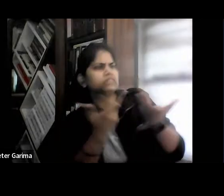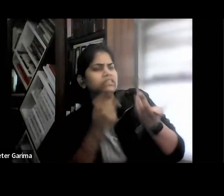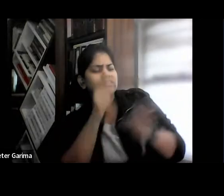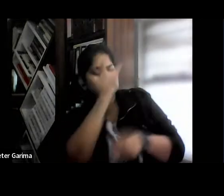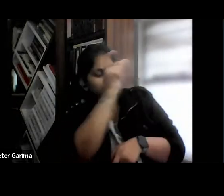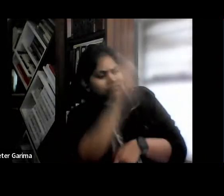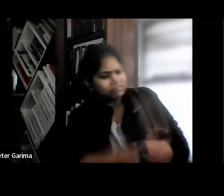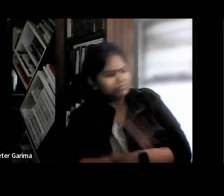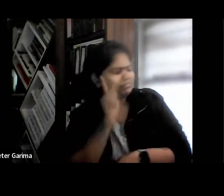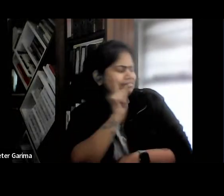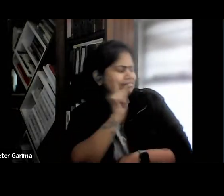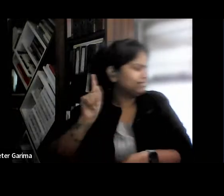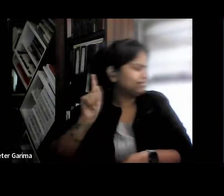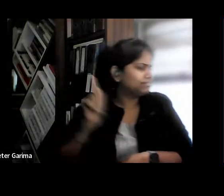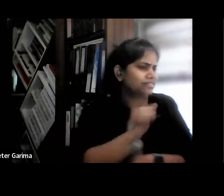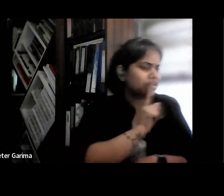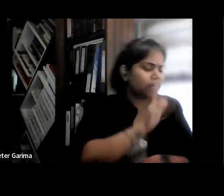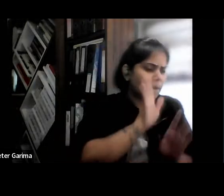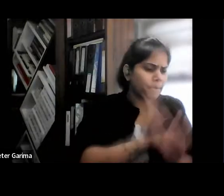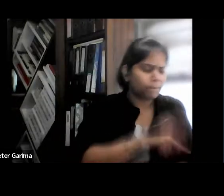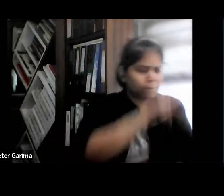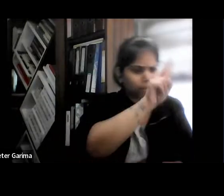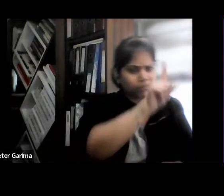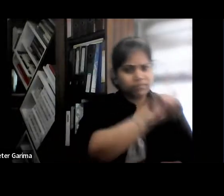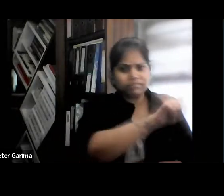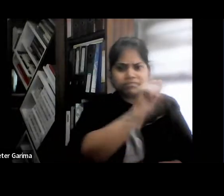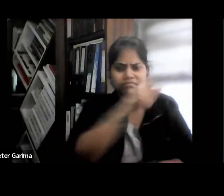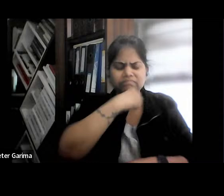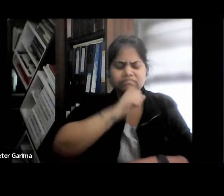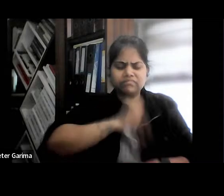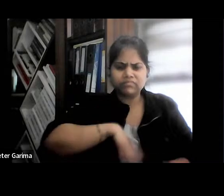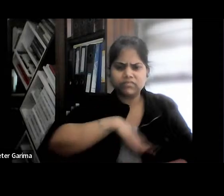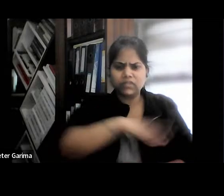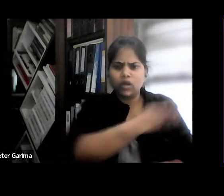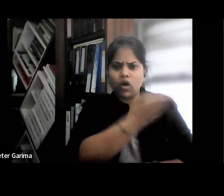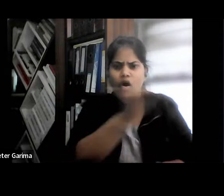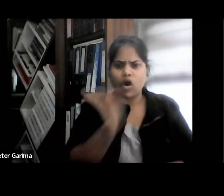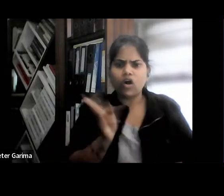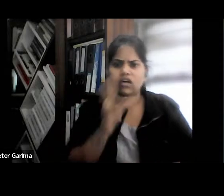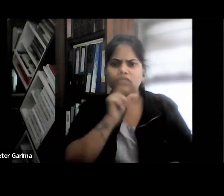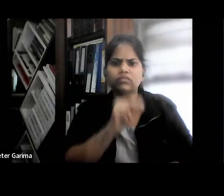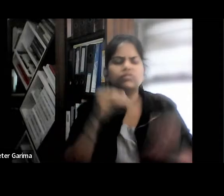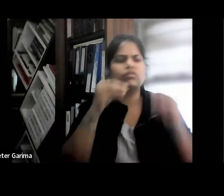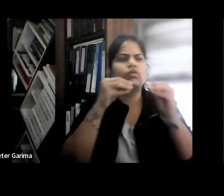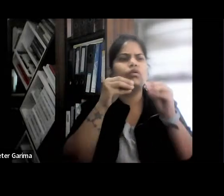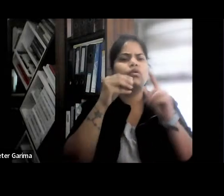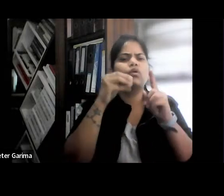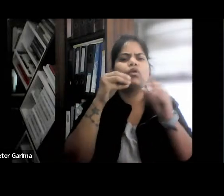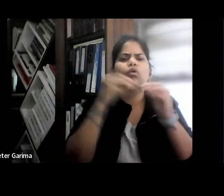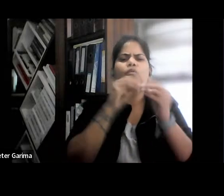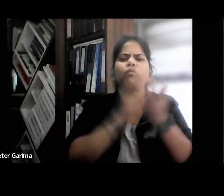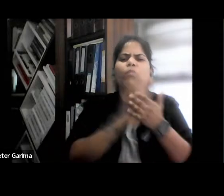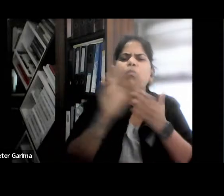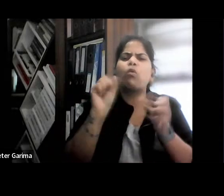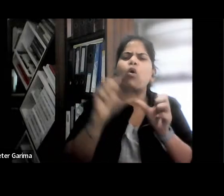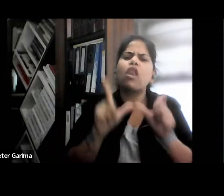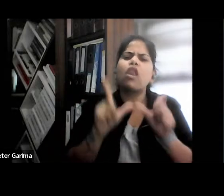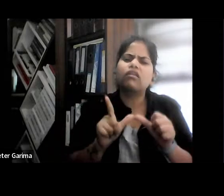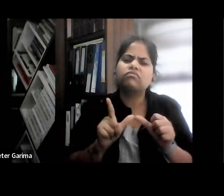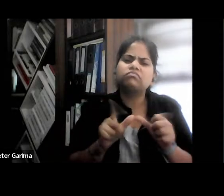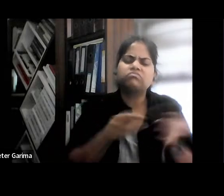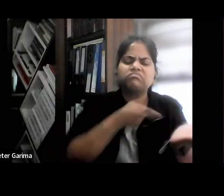the initial 11 years of his lifetime, whom everybody called Bola. The village boys made fun of him, and he